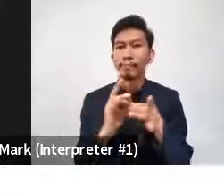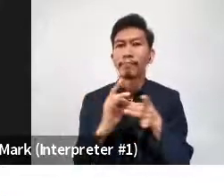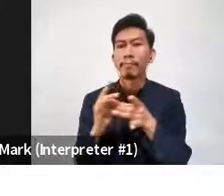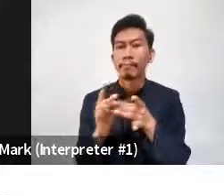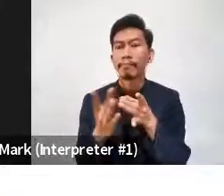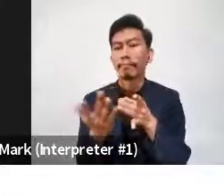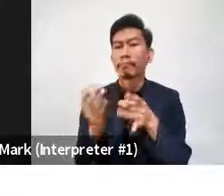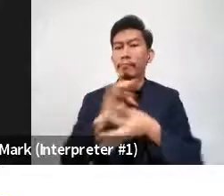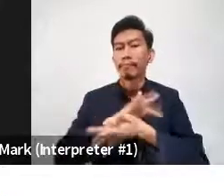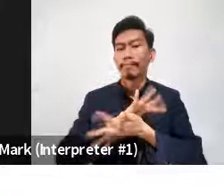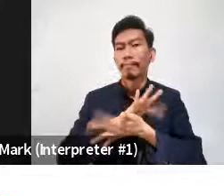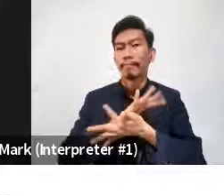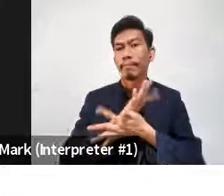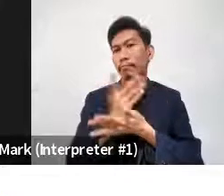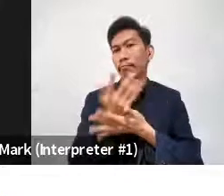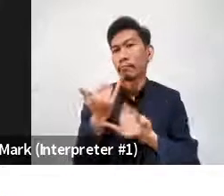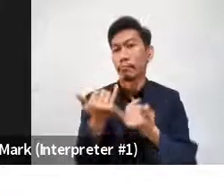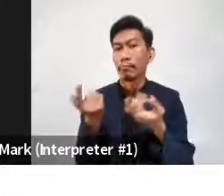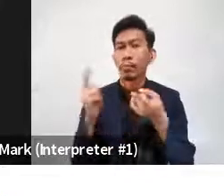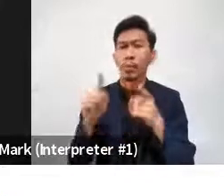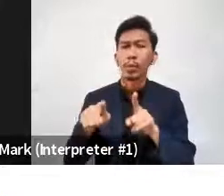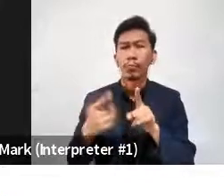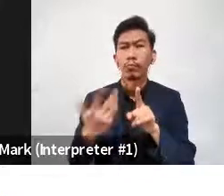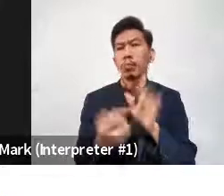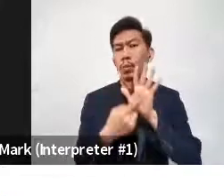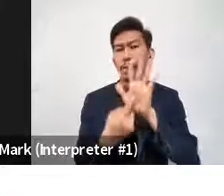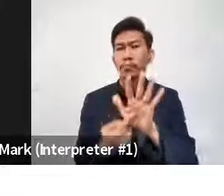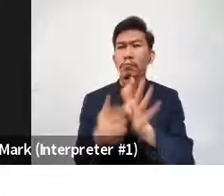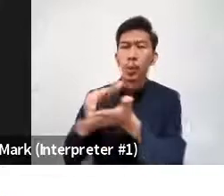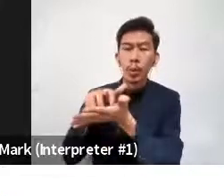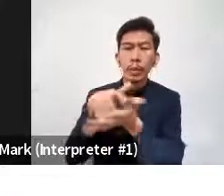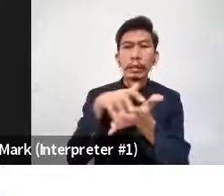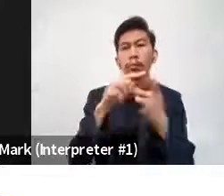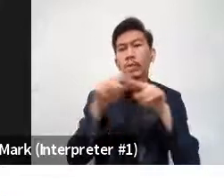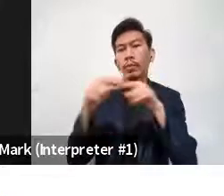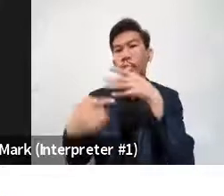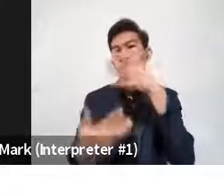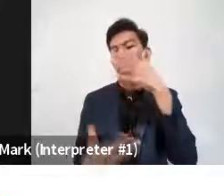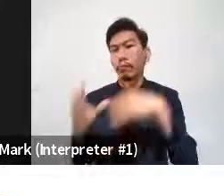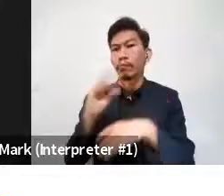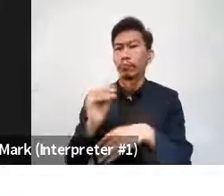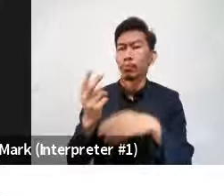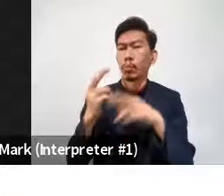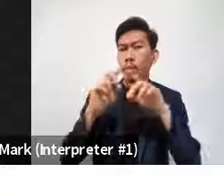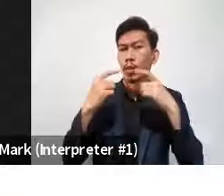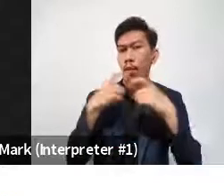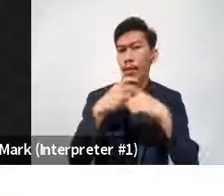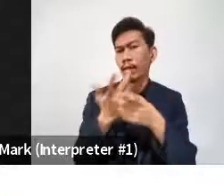The coronavirus pandemic has exposed the vulnerabilities and intricacies of